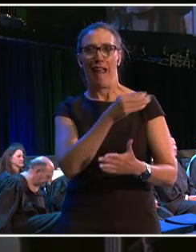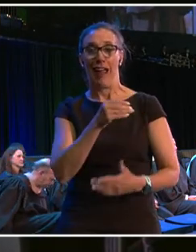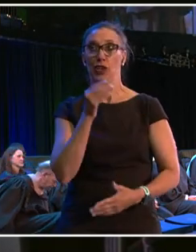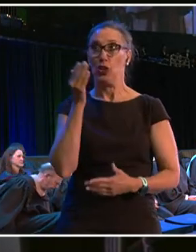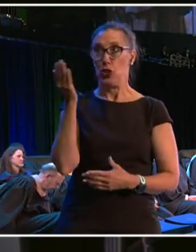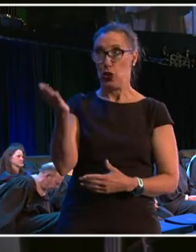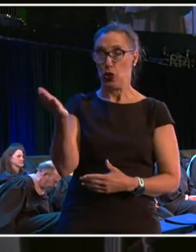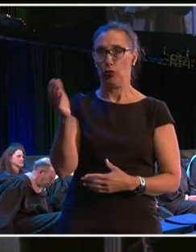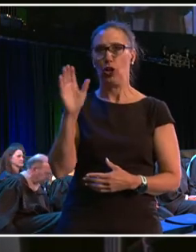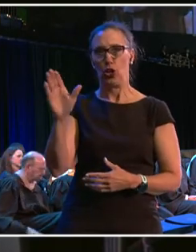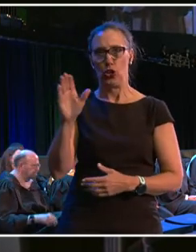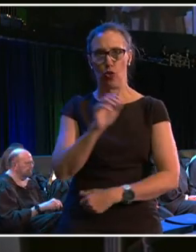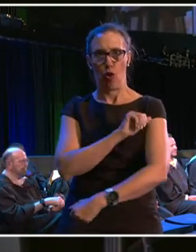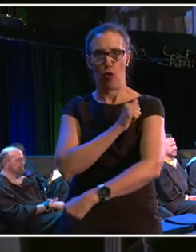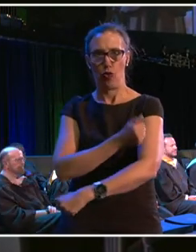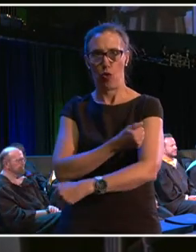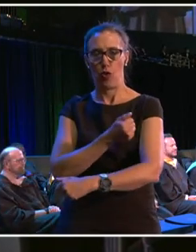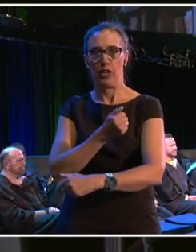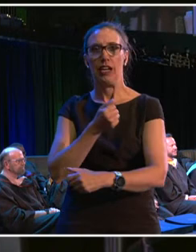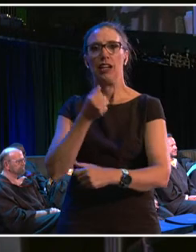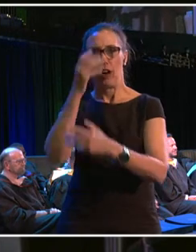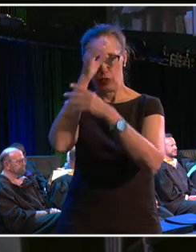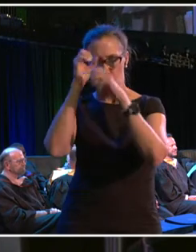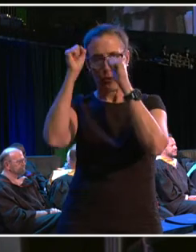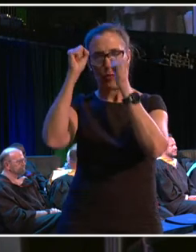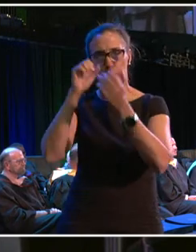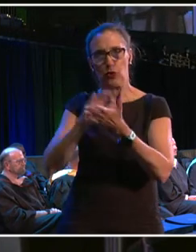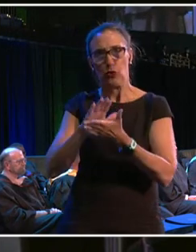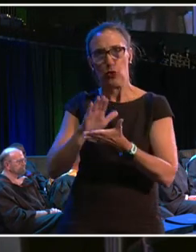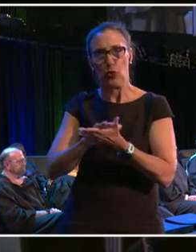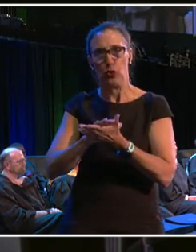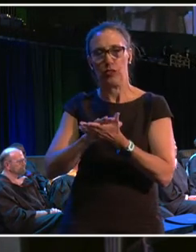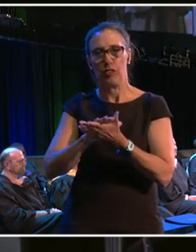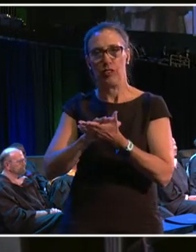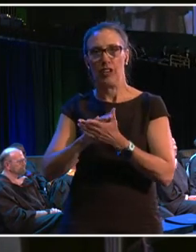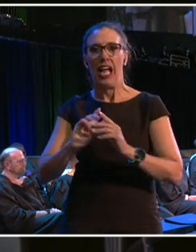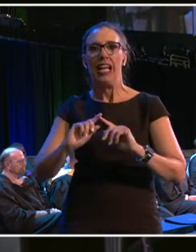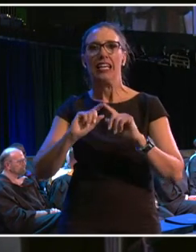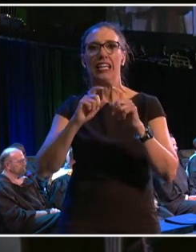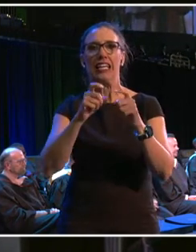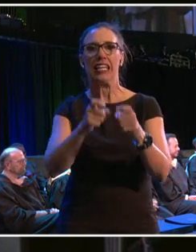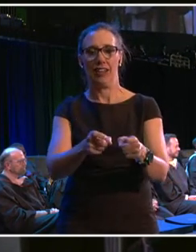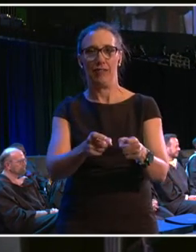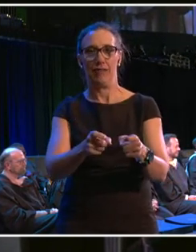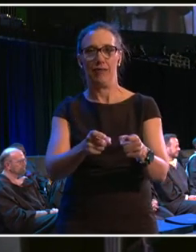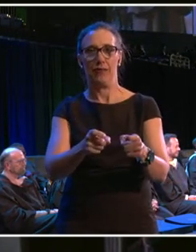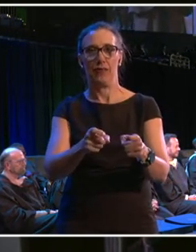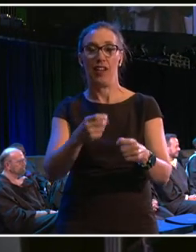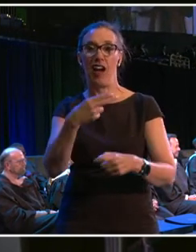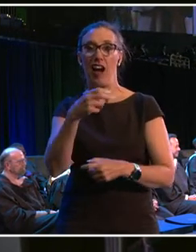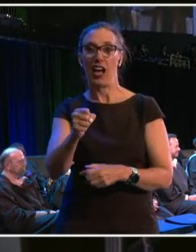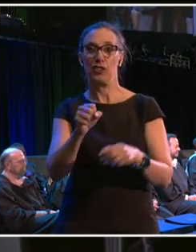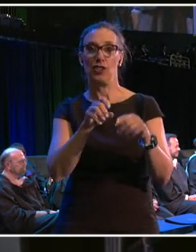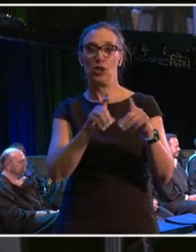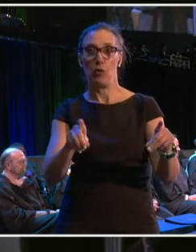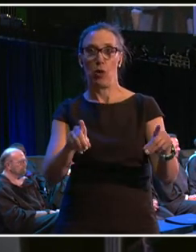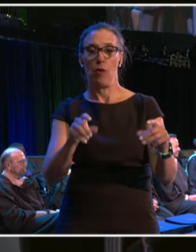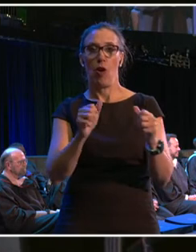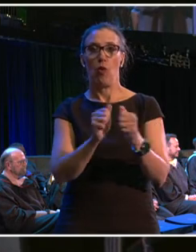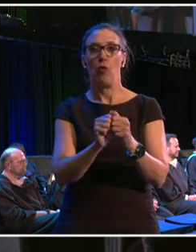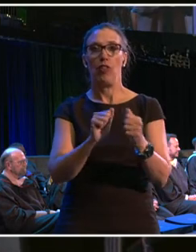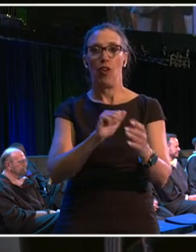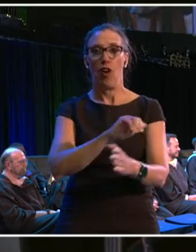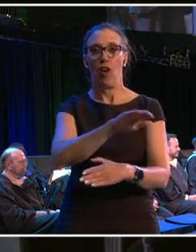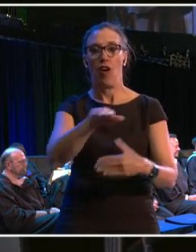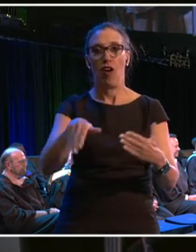you, in your capacity as superintendent of schools, confer upon them a high school diploma with all